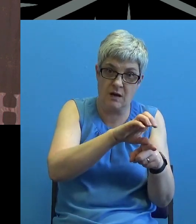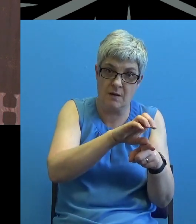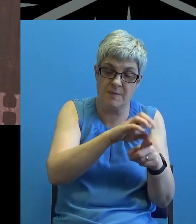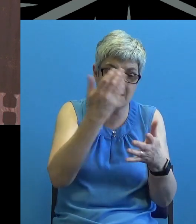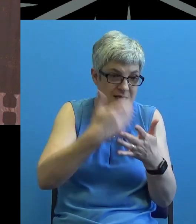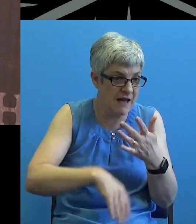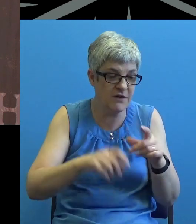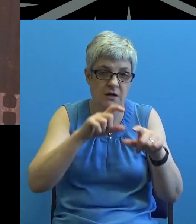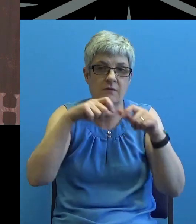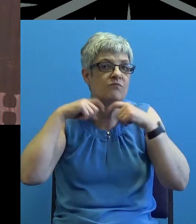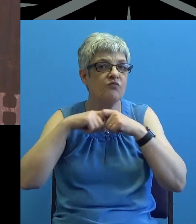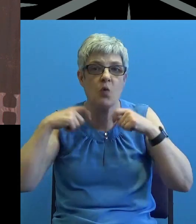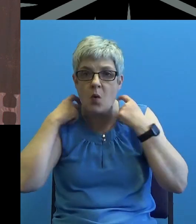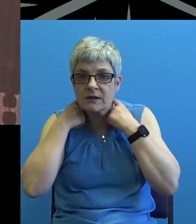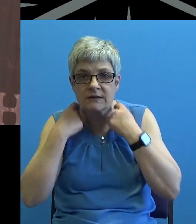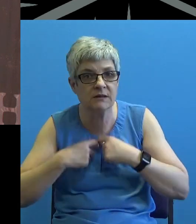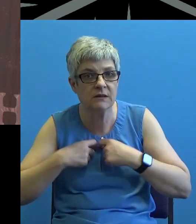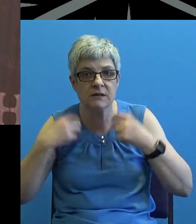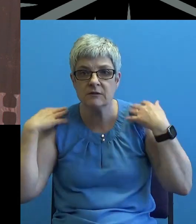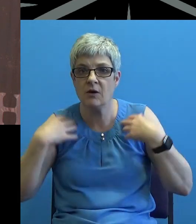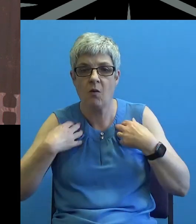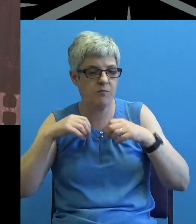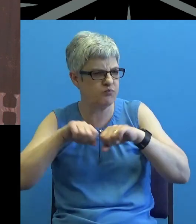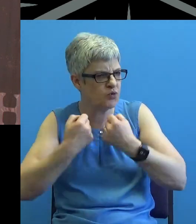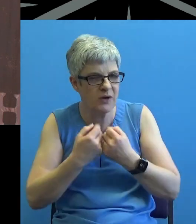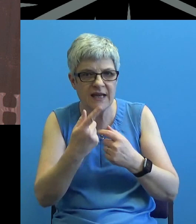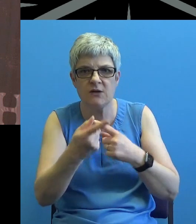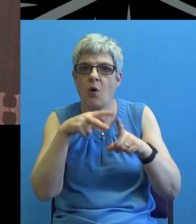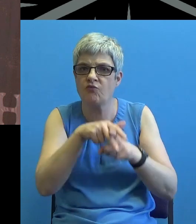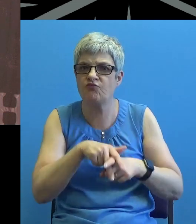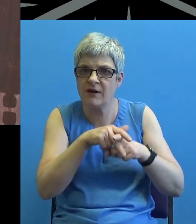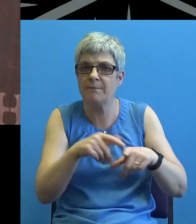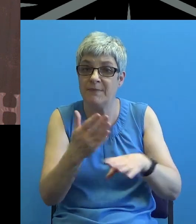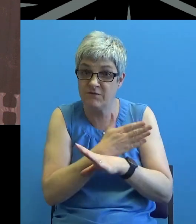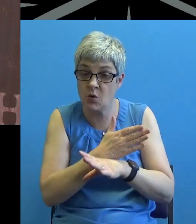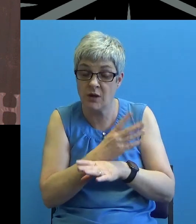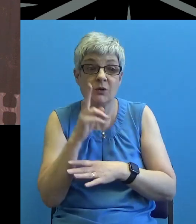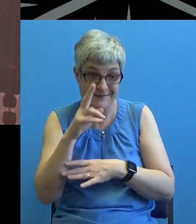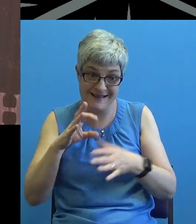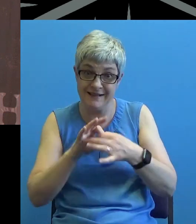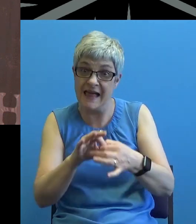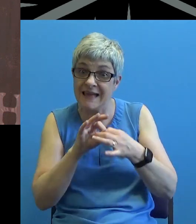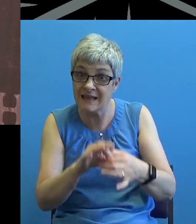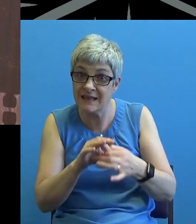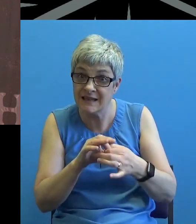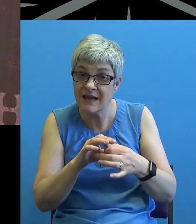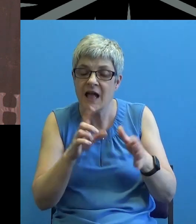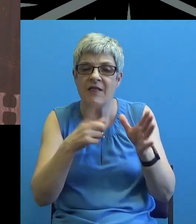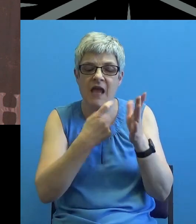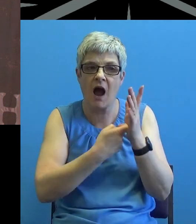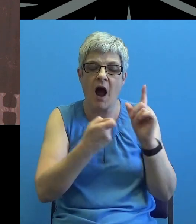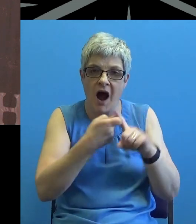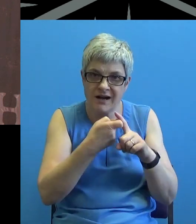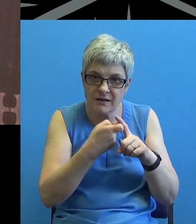in or ridden on before. Do you see the link? The holy ark of